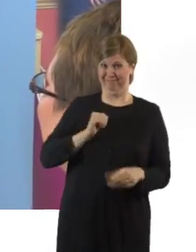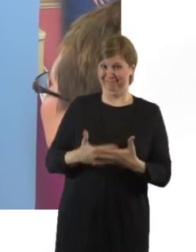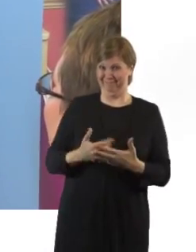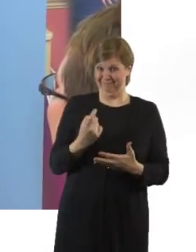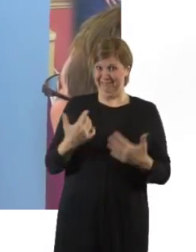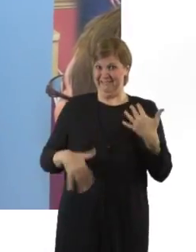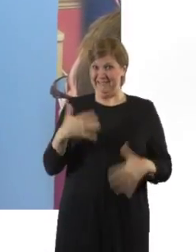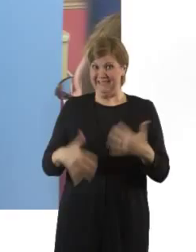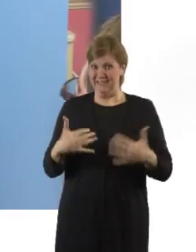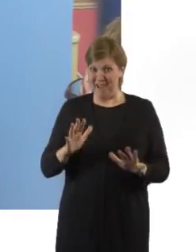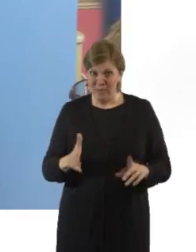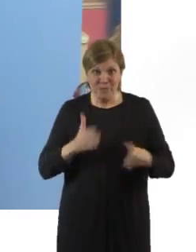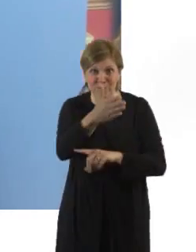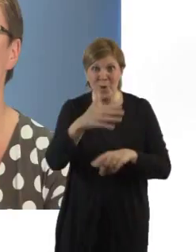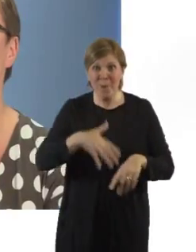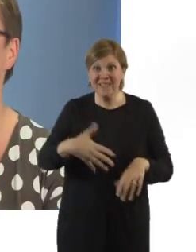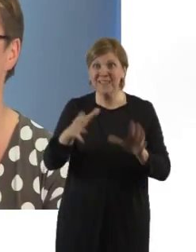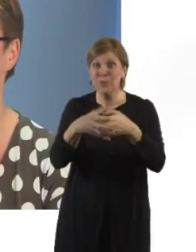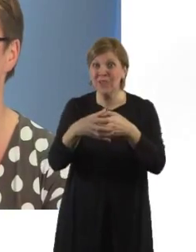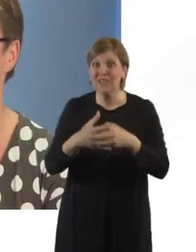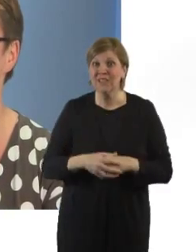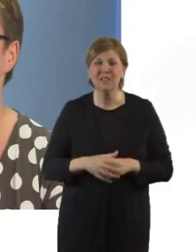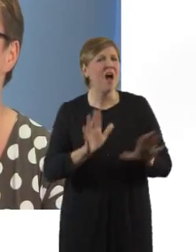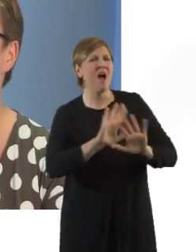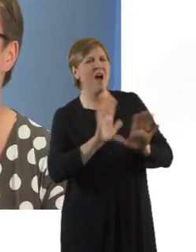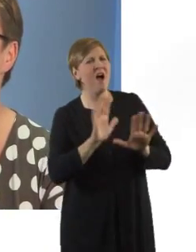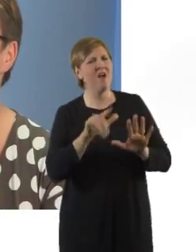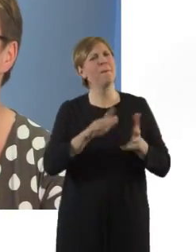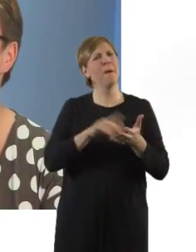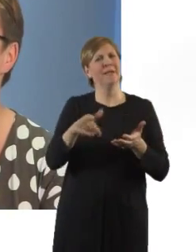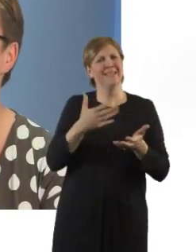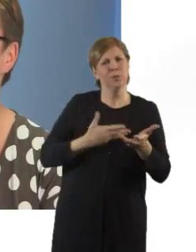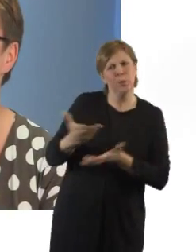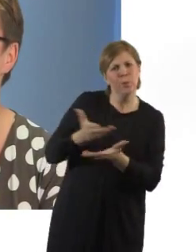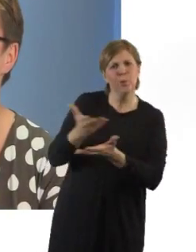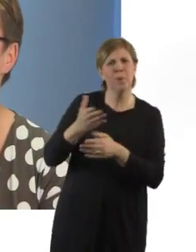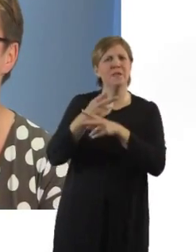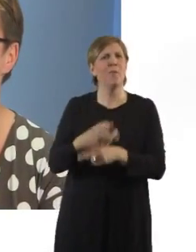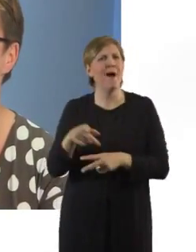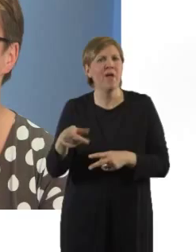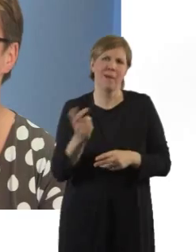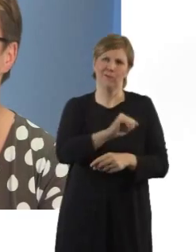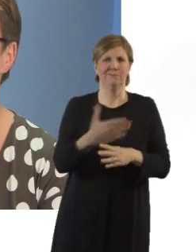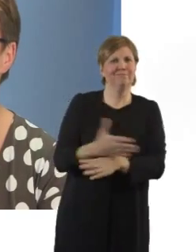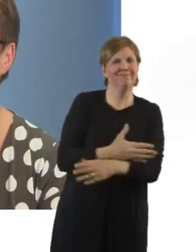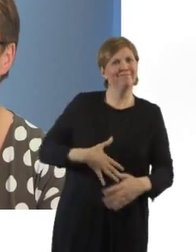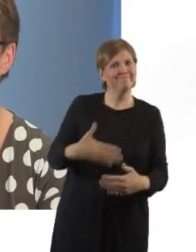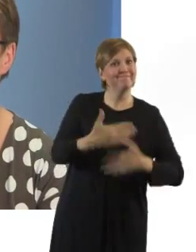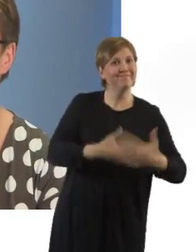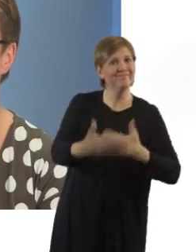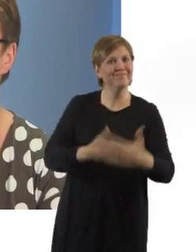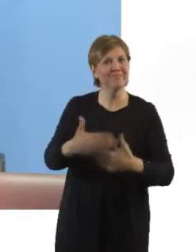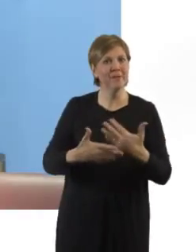way. Should she go straight to the maternity unit? No, not straight away. What Mum should do is contact maternity assessment by phone and speak